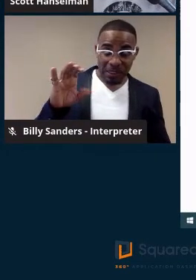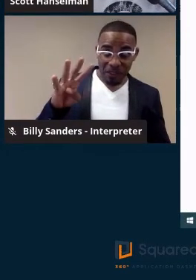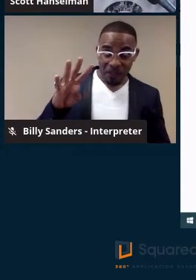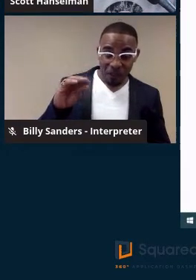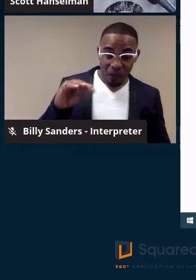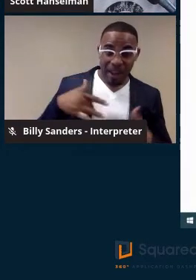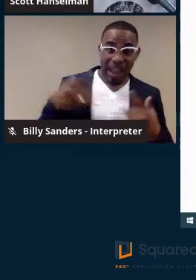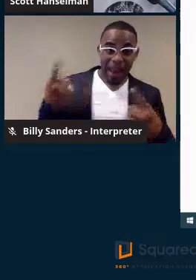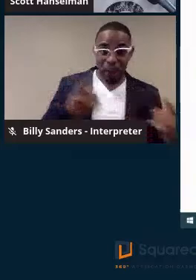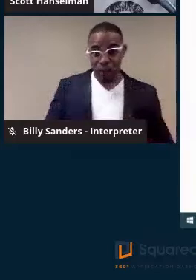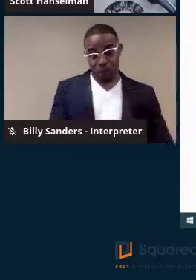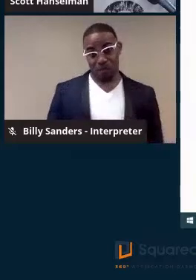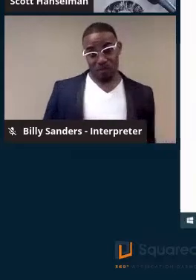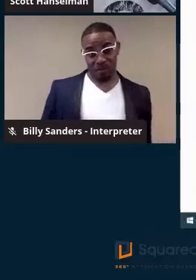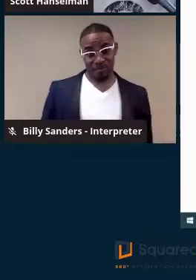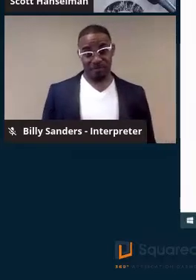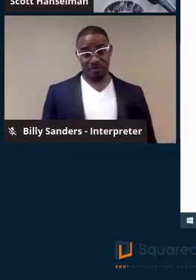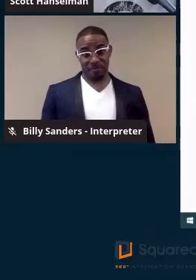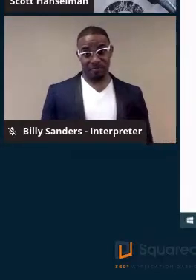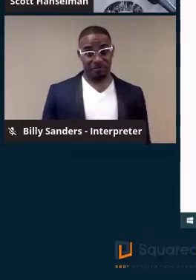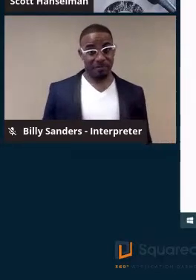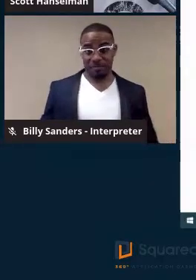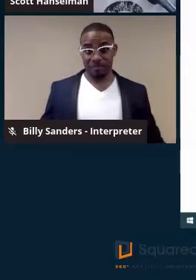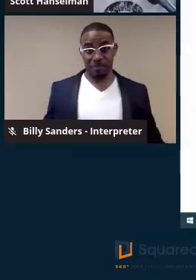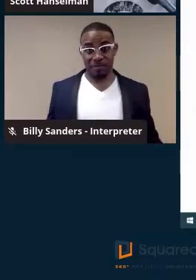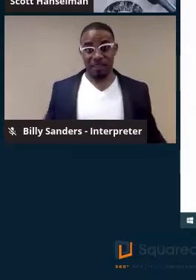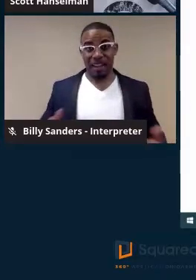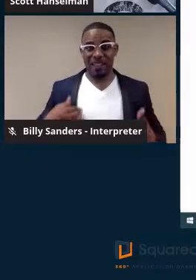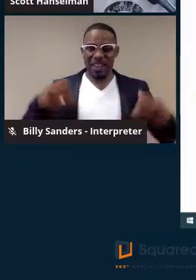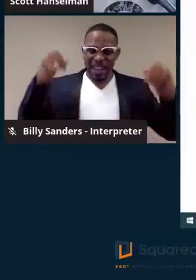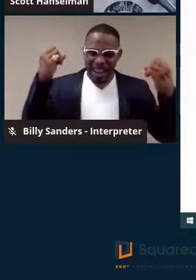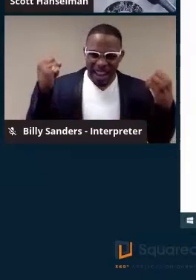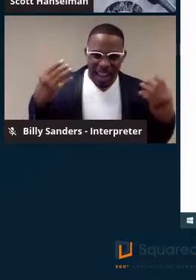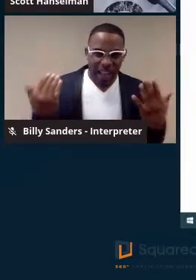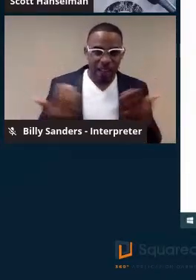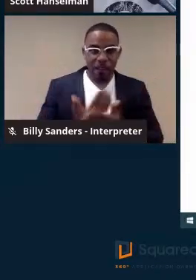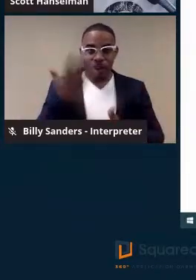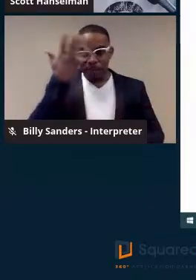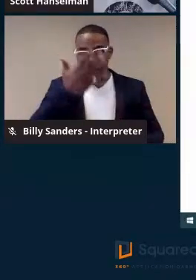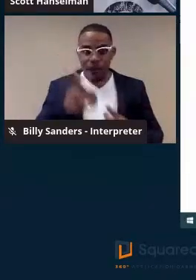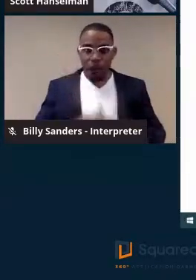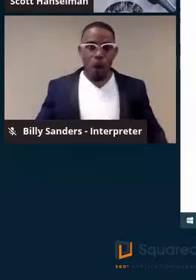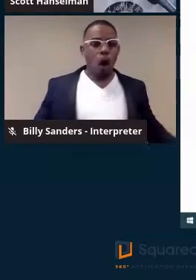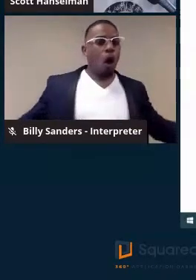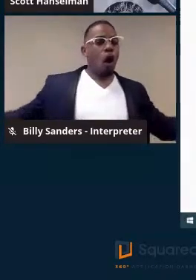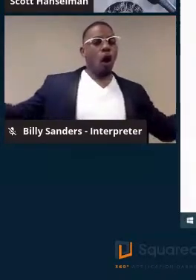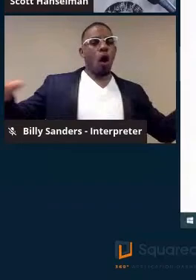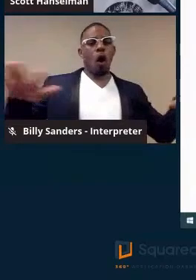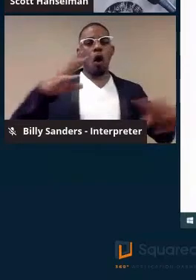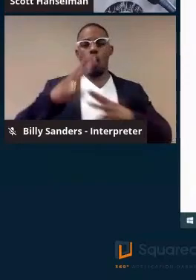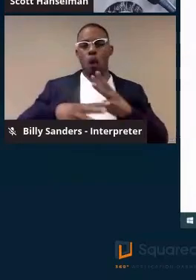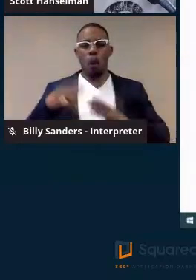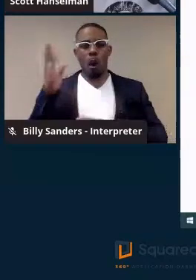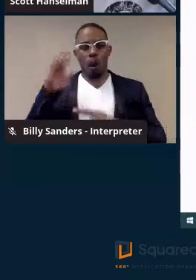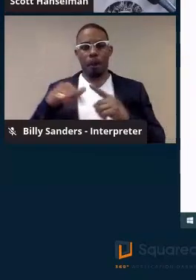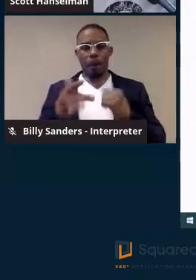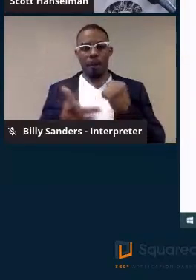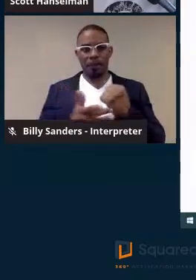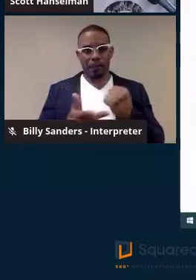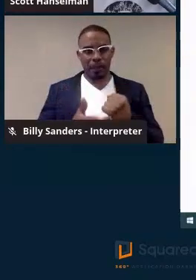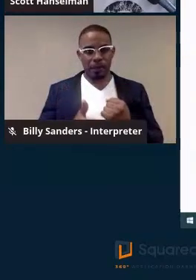740 episodes. And it's got lots of fresh faces from all over the world talking about